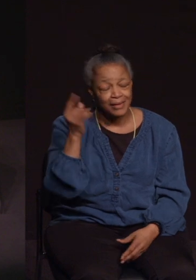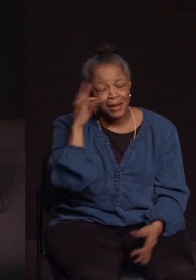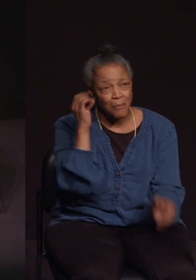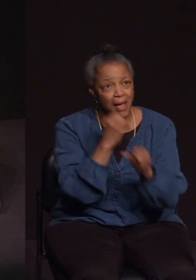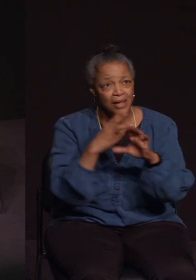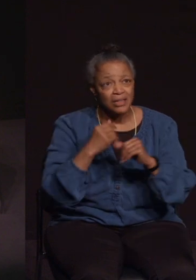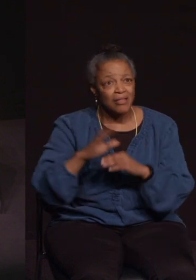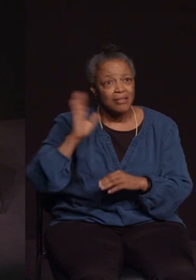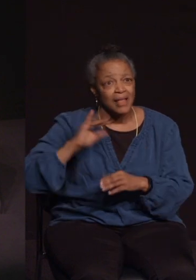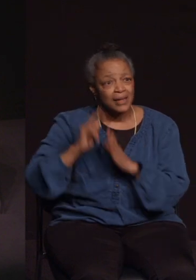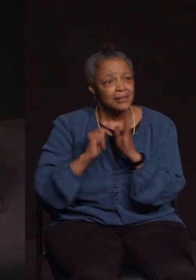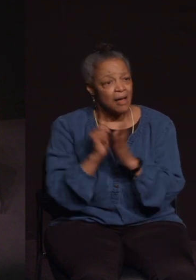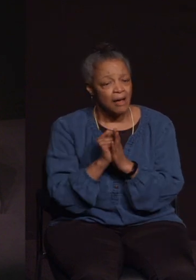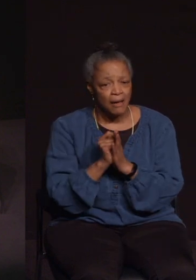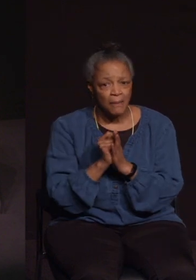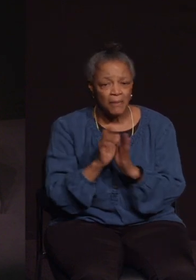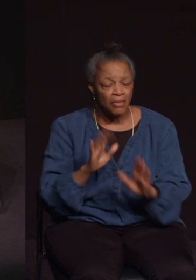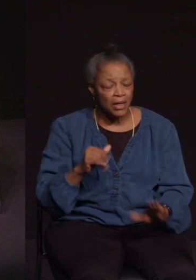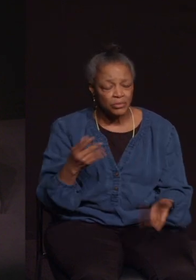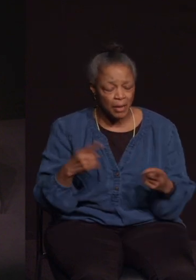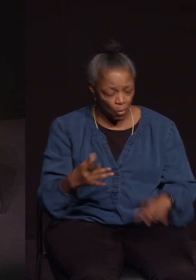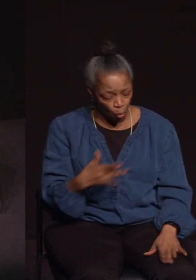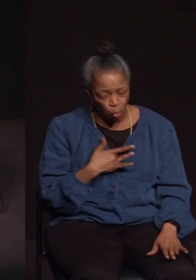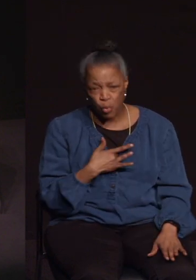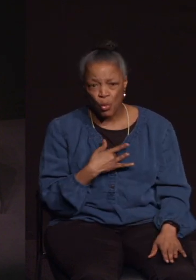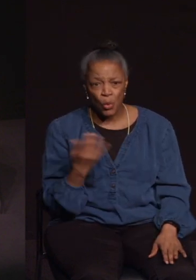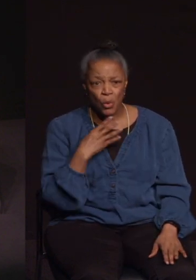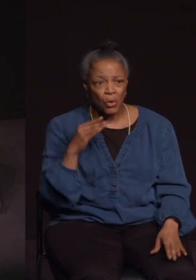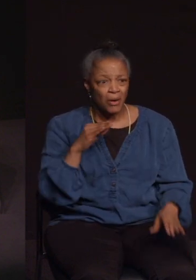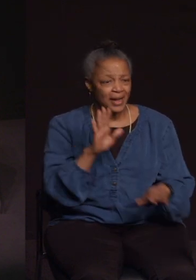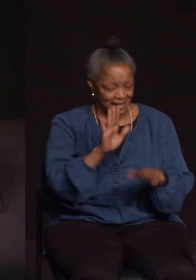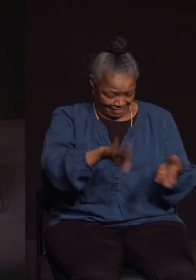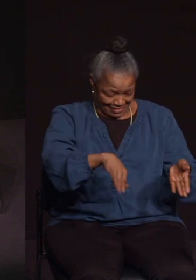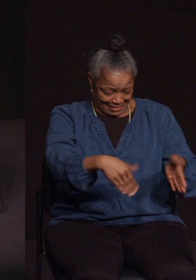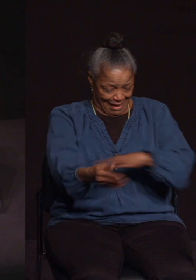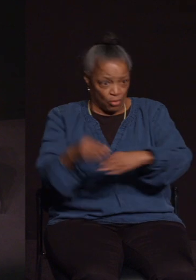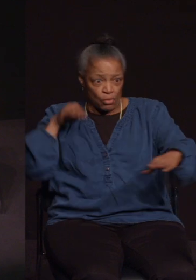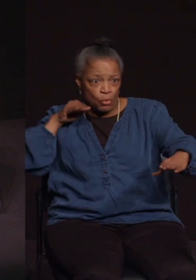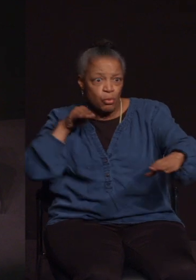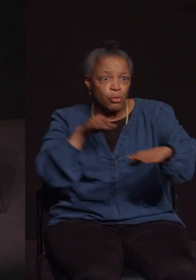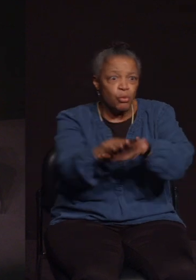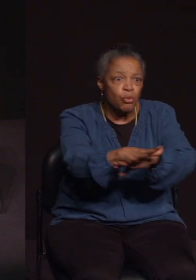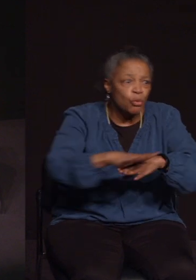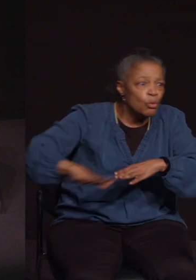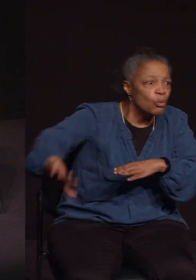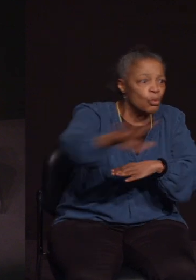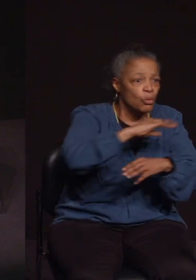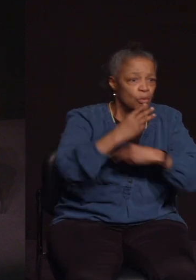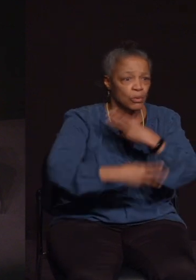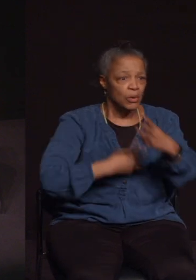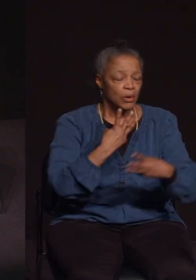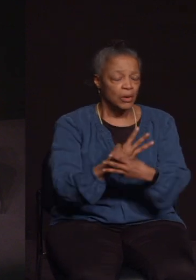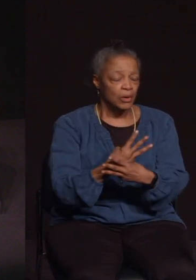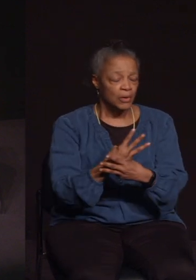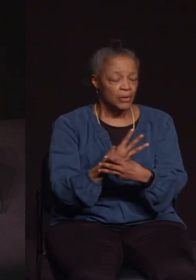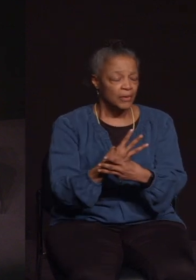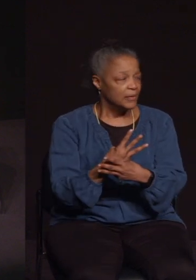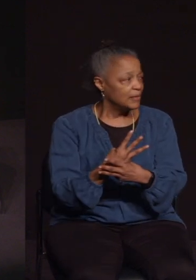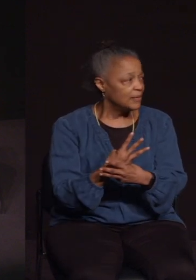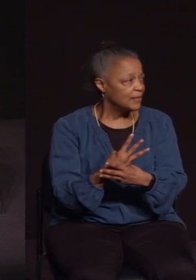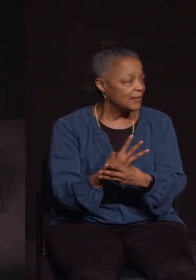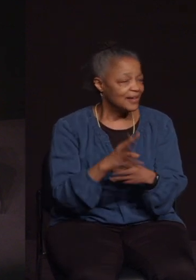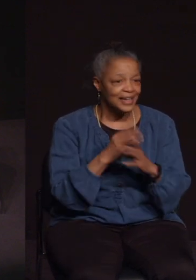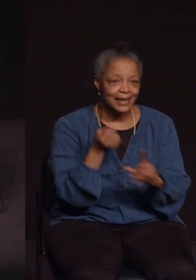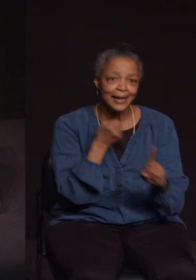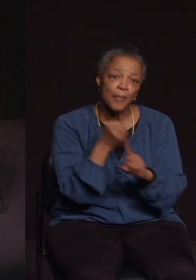understand that that's what overall that was going to be. But he definitely